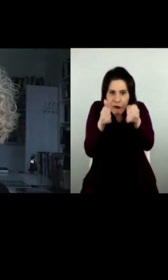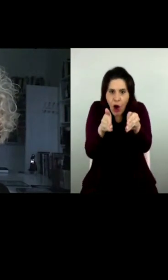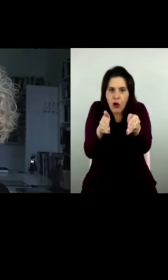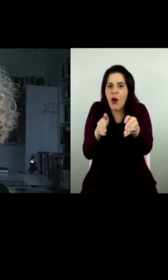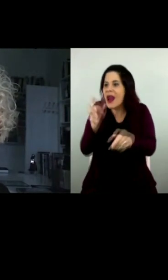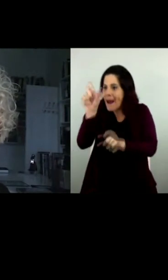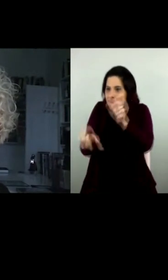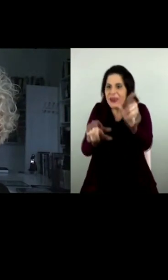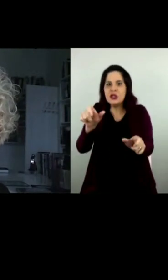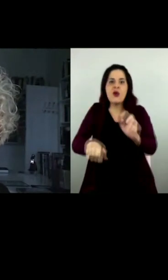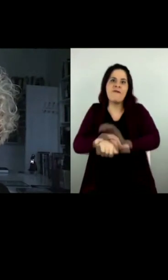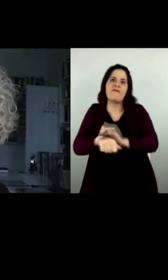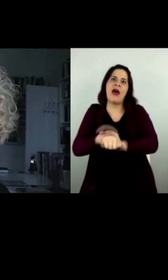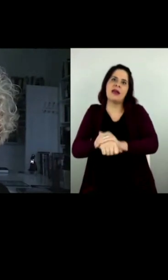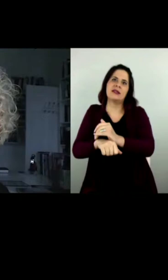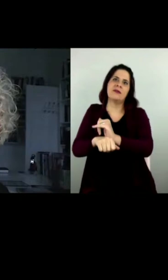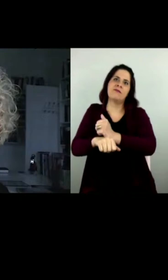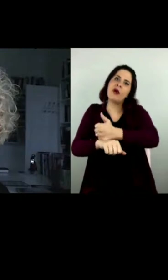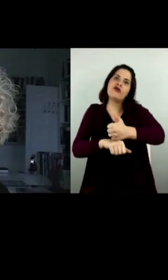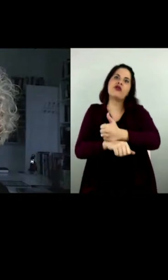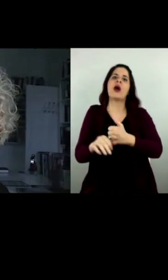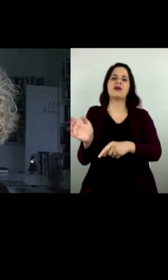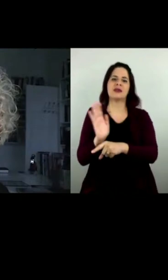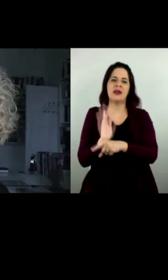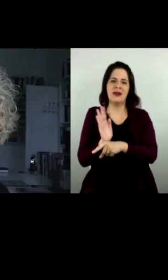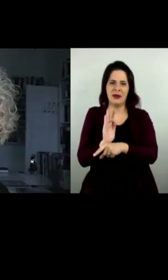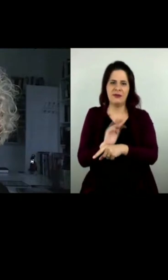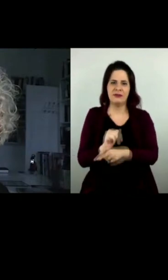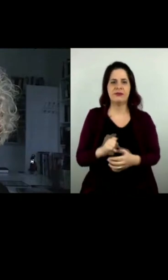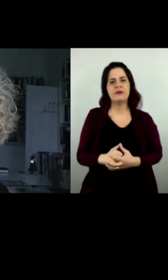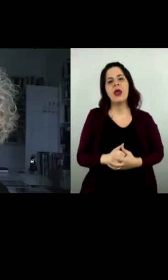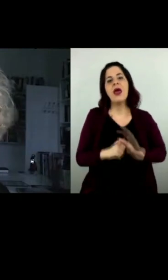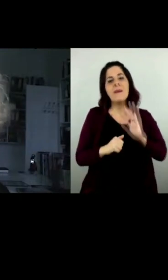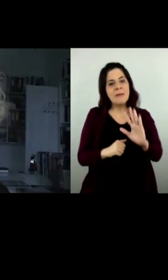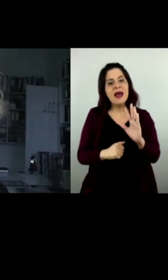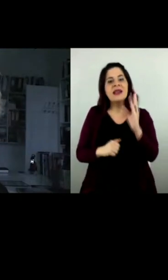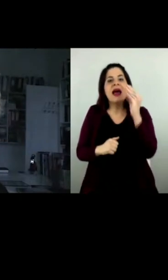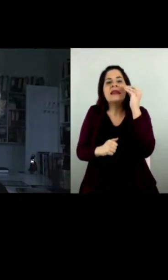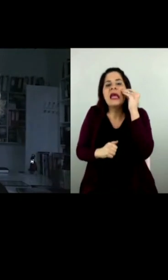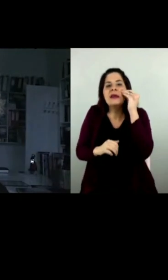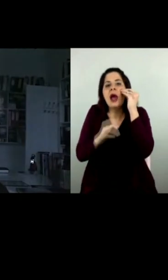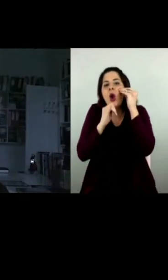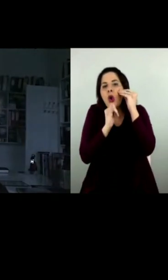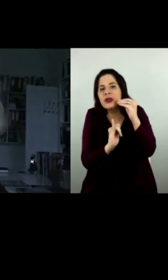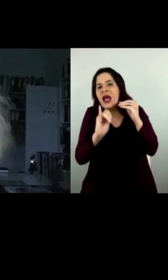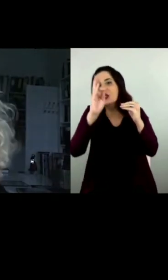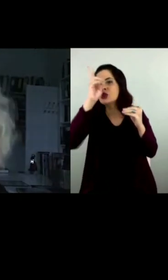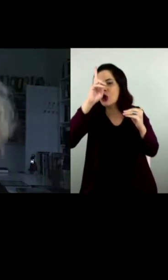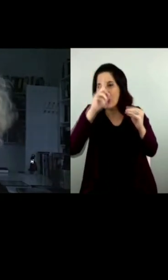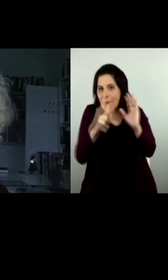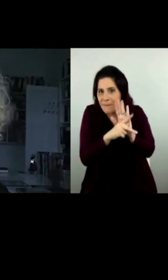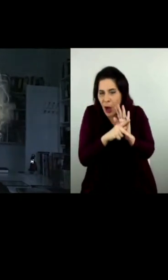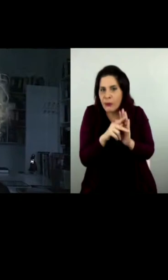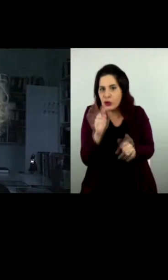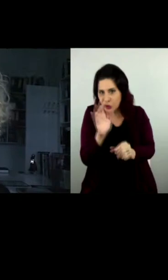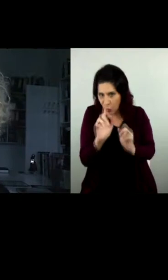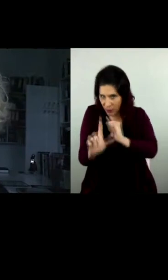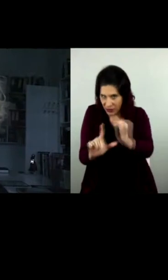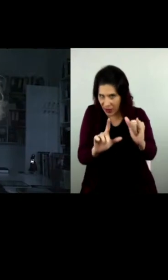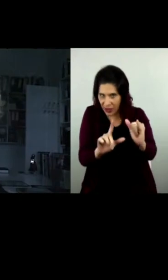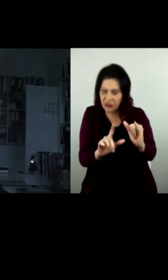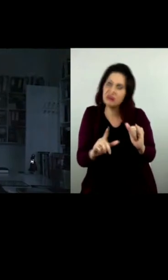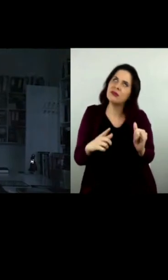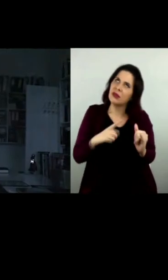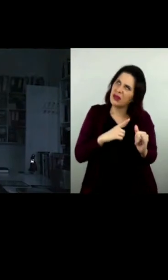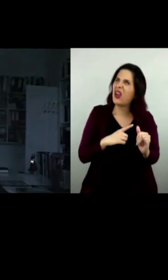Imagined Reality is yes. is trying to tell the story of documentary. Okay, you have one or two pieces